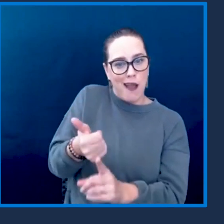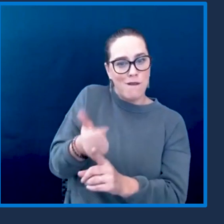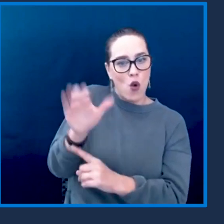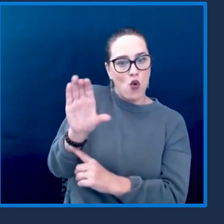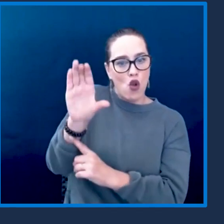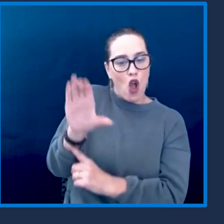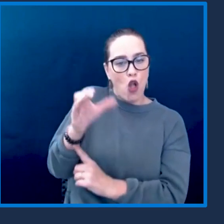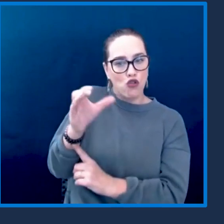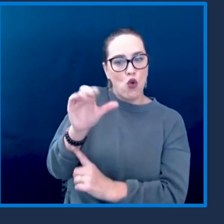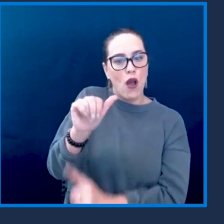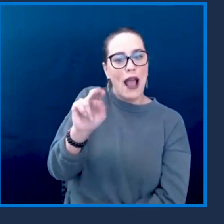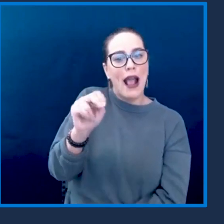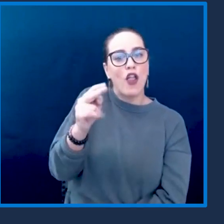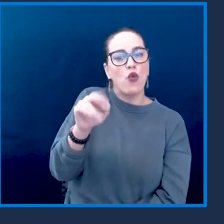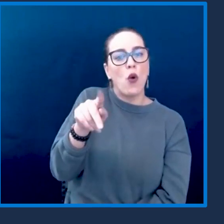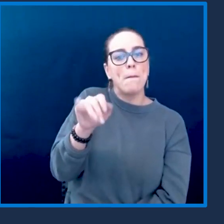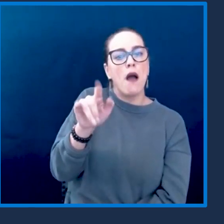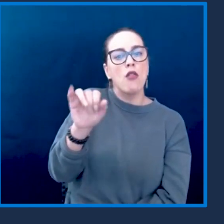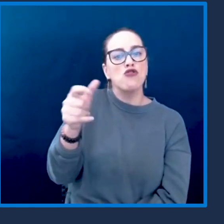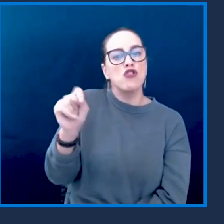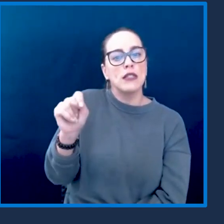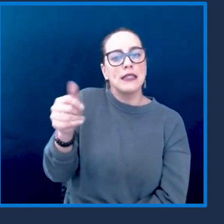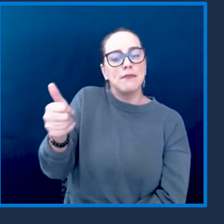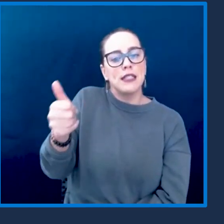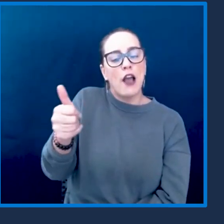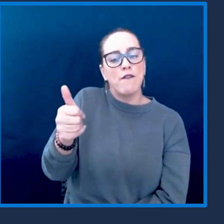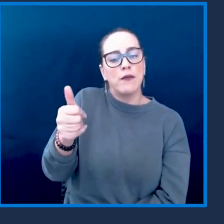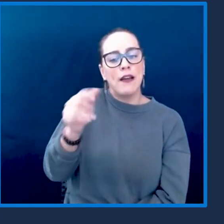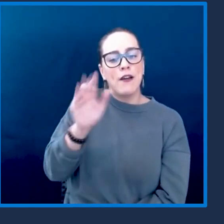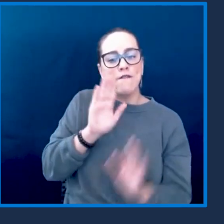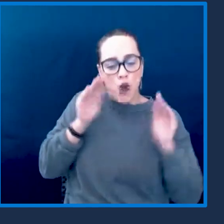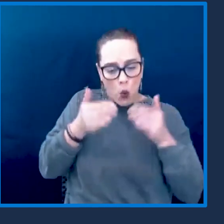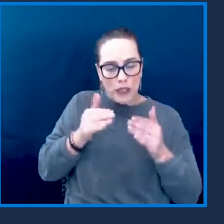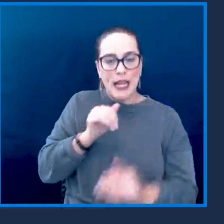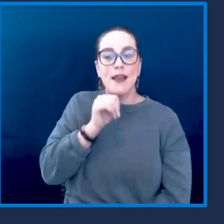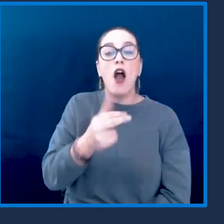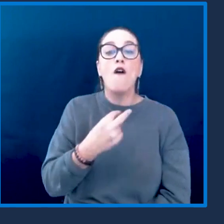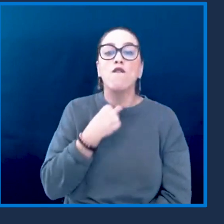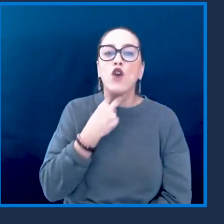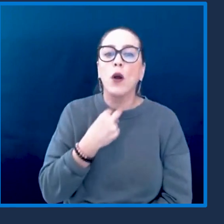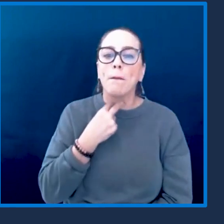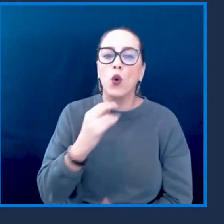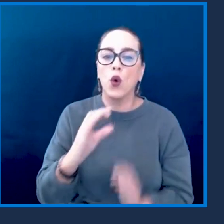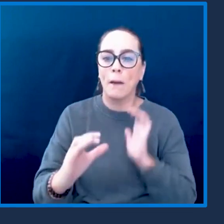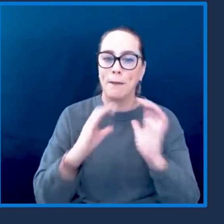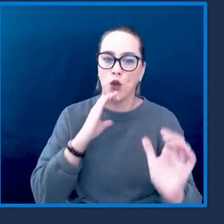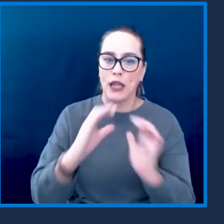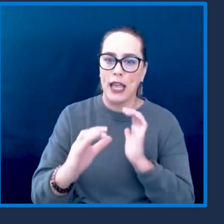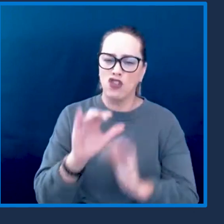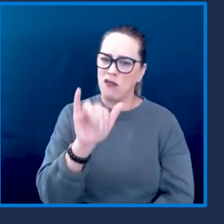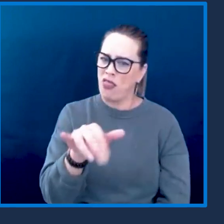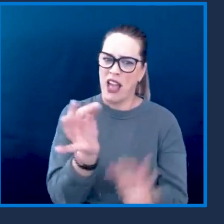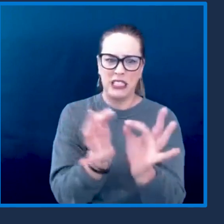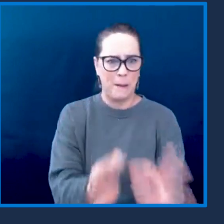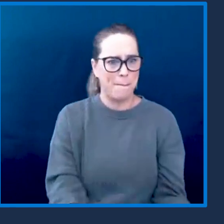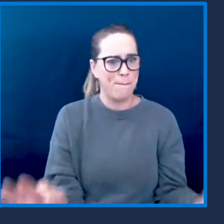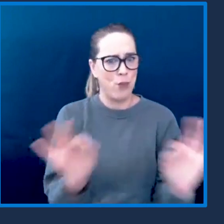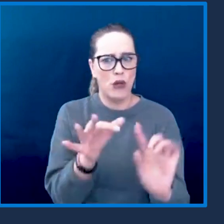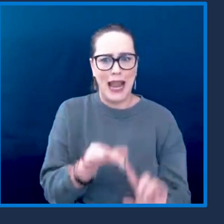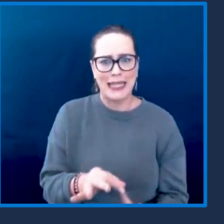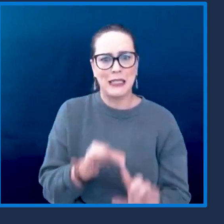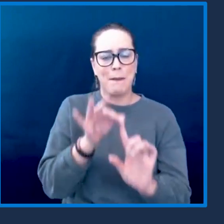specialized in nonverbal communication. And this is important because many neurodivergent people, especially autistic people,